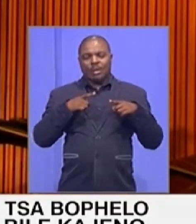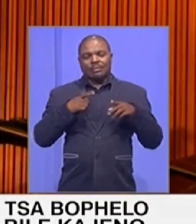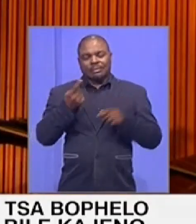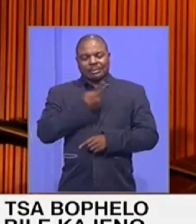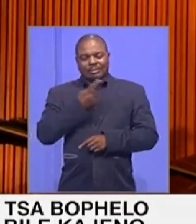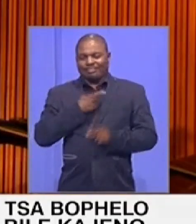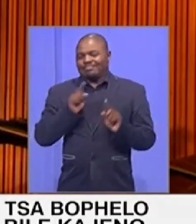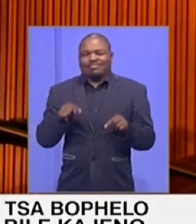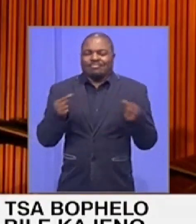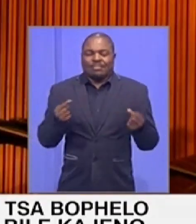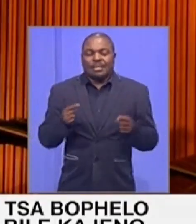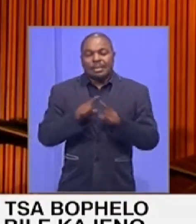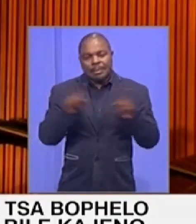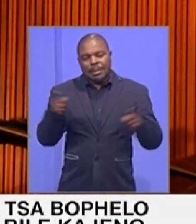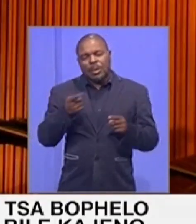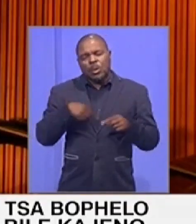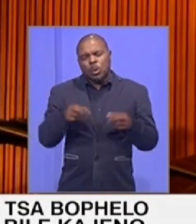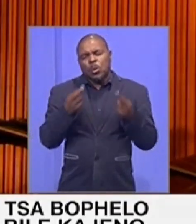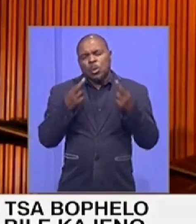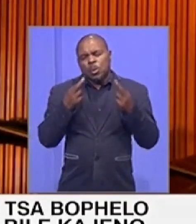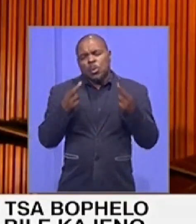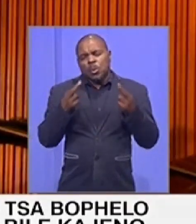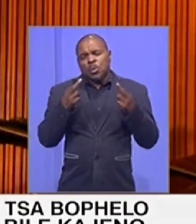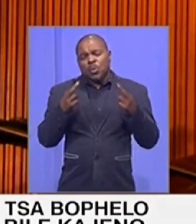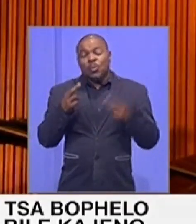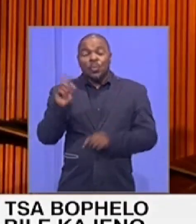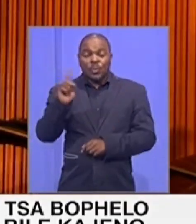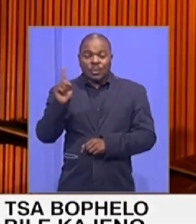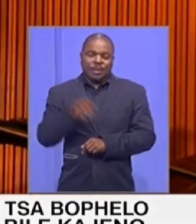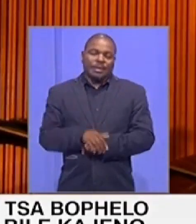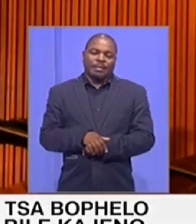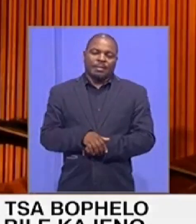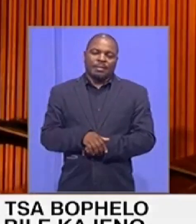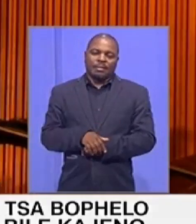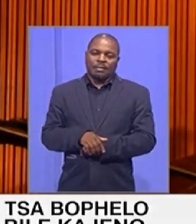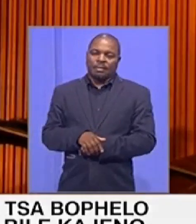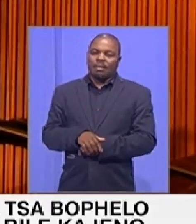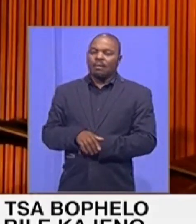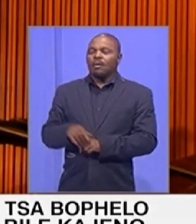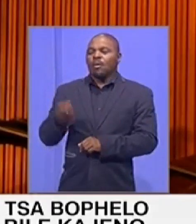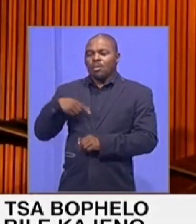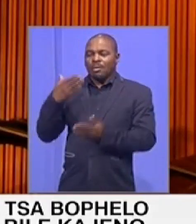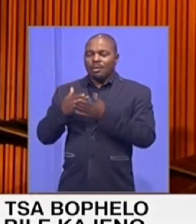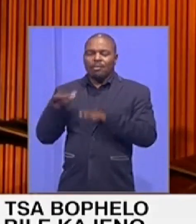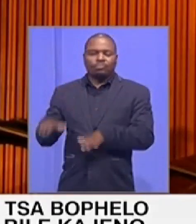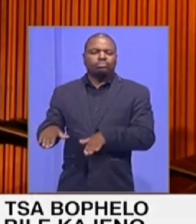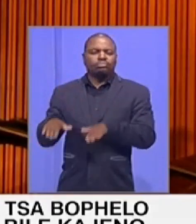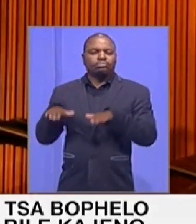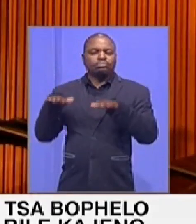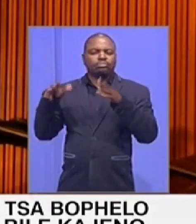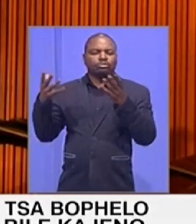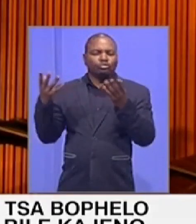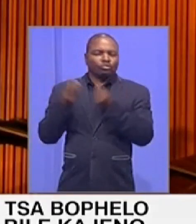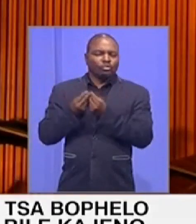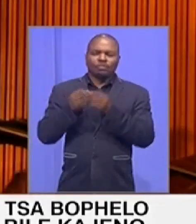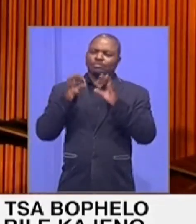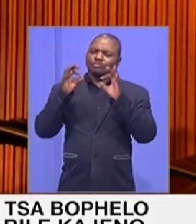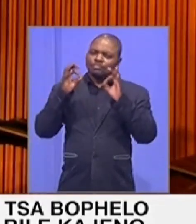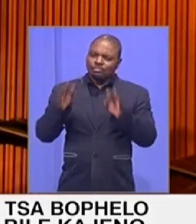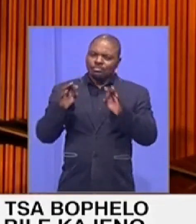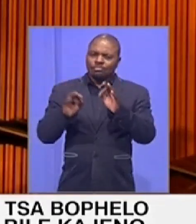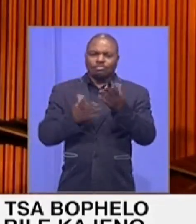Mara se re be re se dumile re be re se lebeletse ke gore re tlo go la mmogo